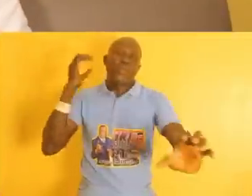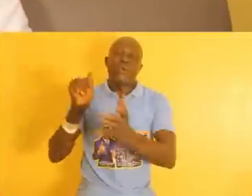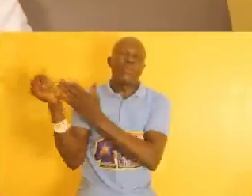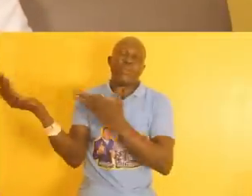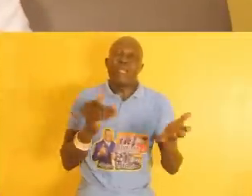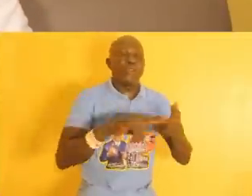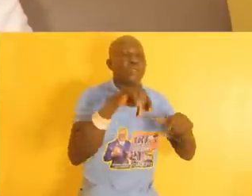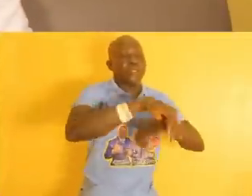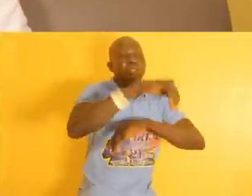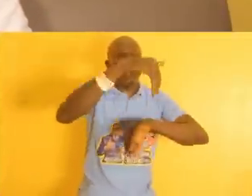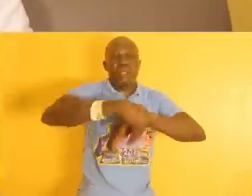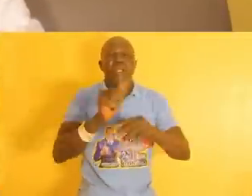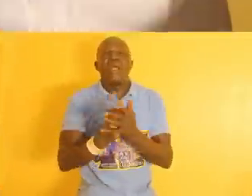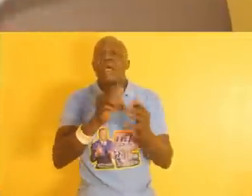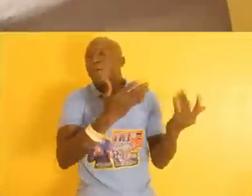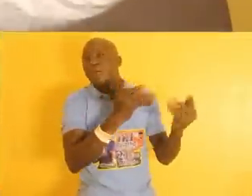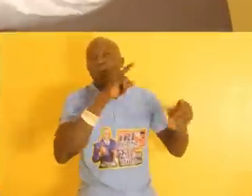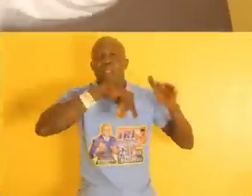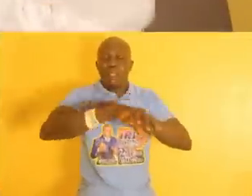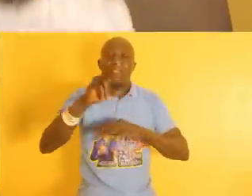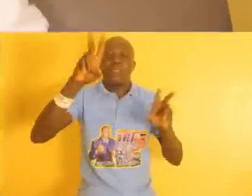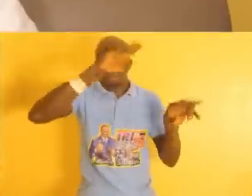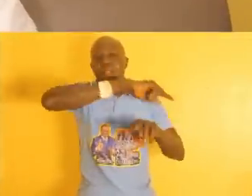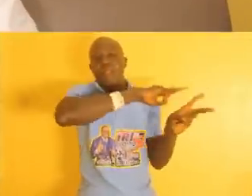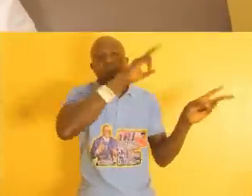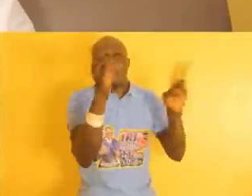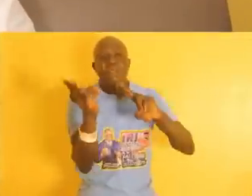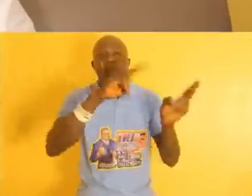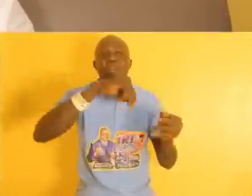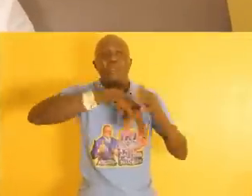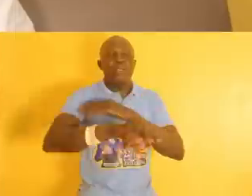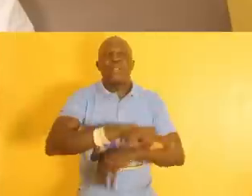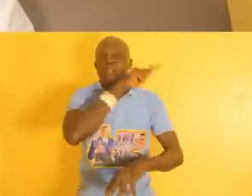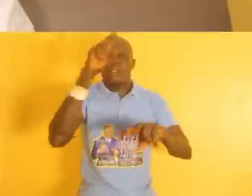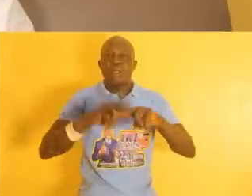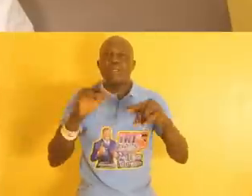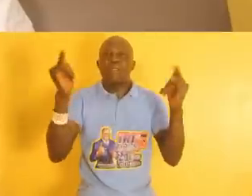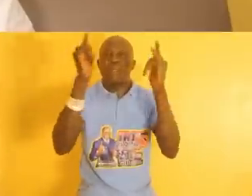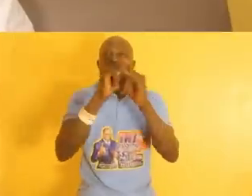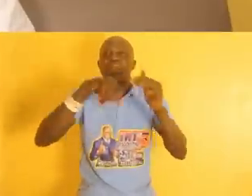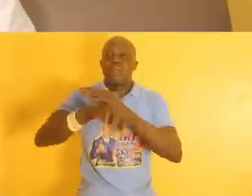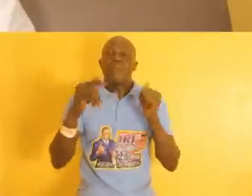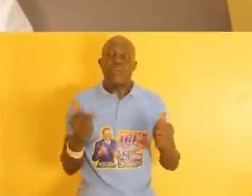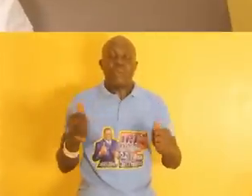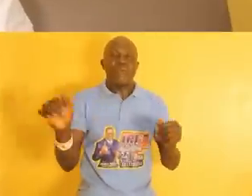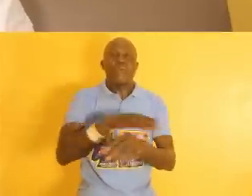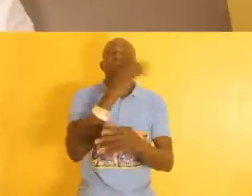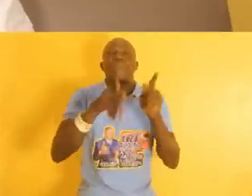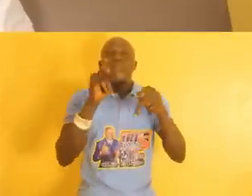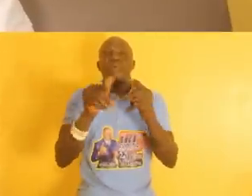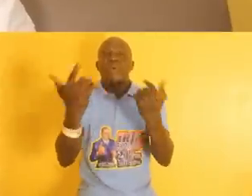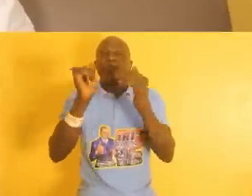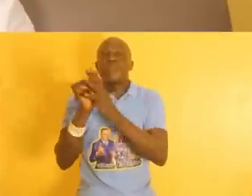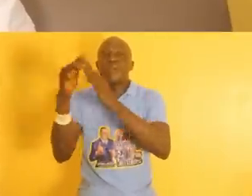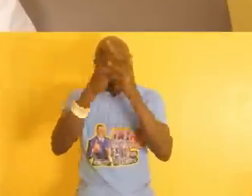Yes, salad. In the night. I'm expecting. So, Ralaba. National camp. Oh, man, Niagara. I want to take the lucky.